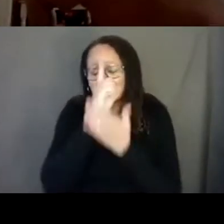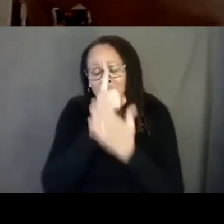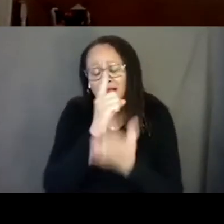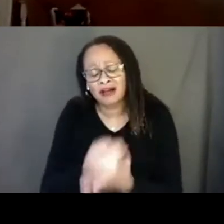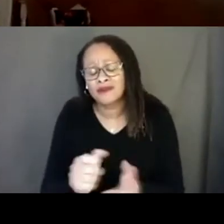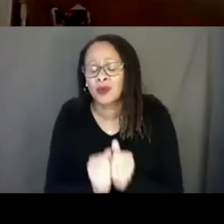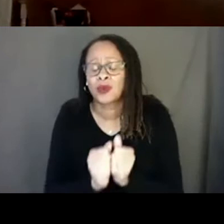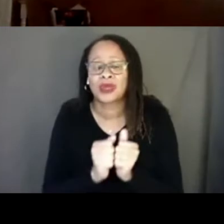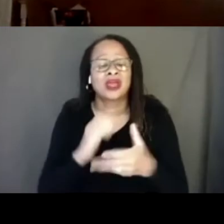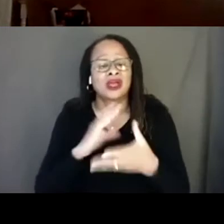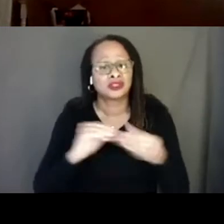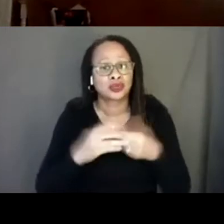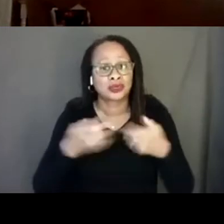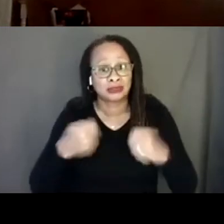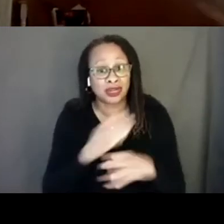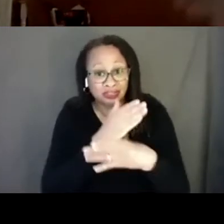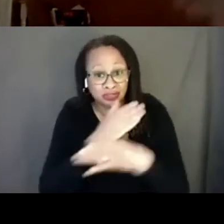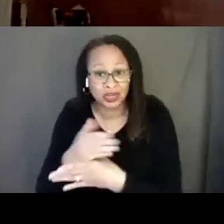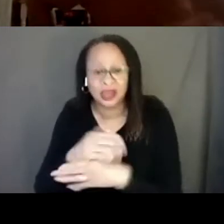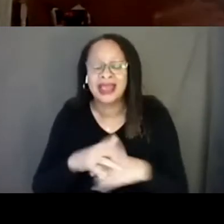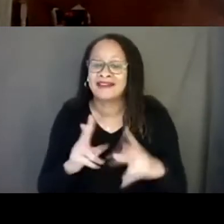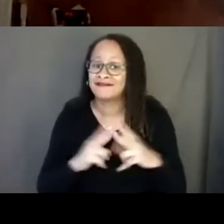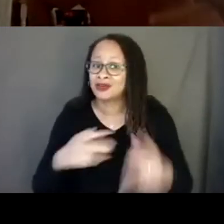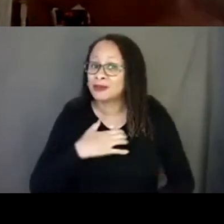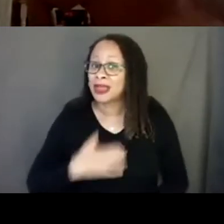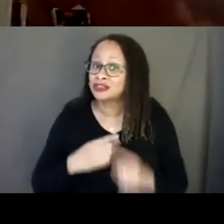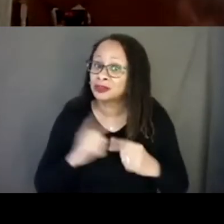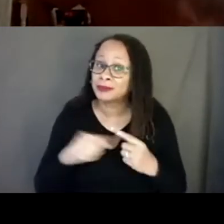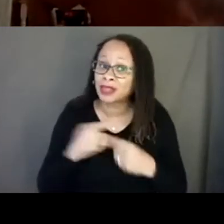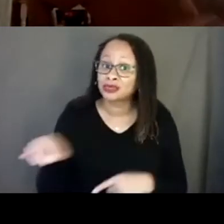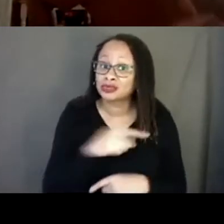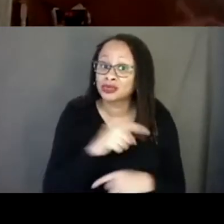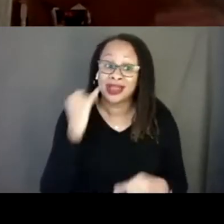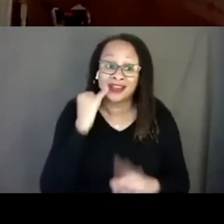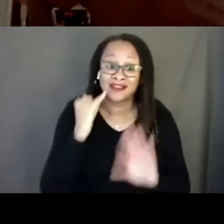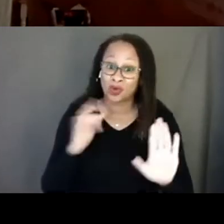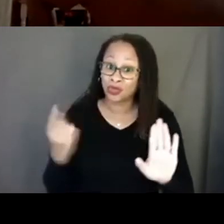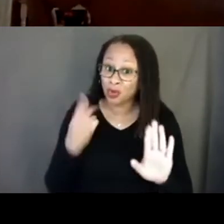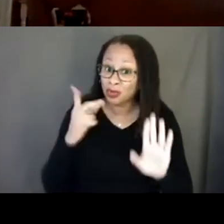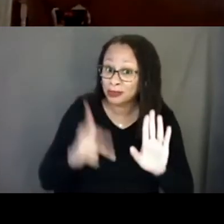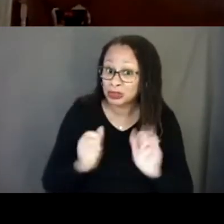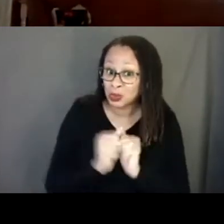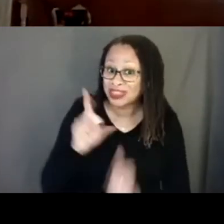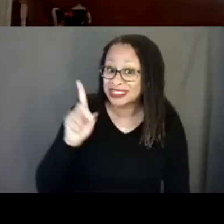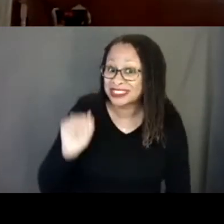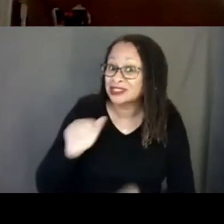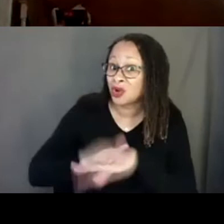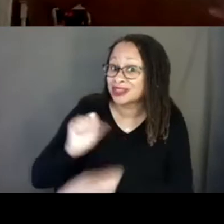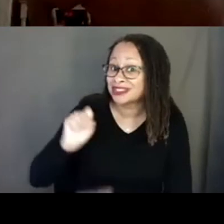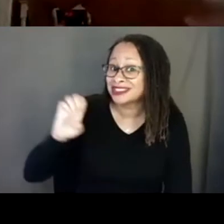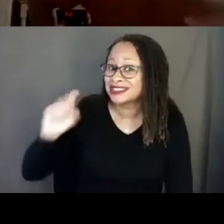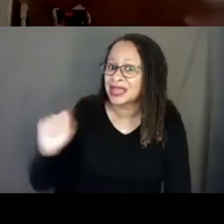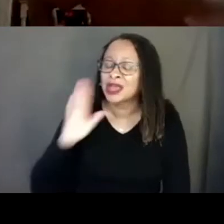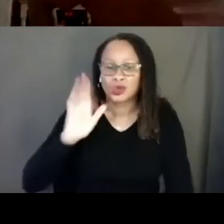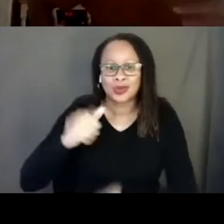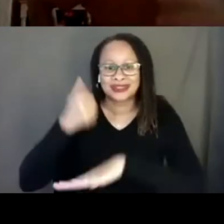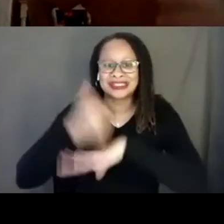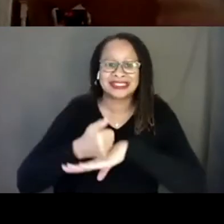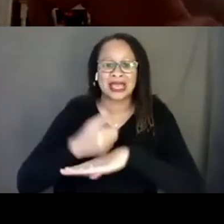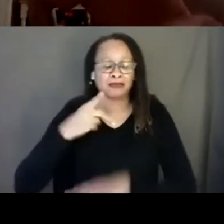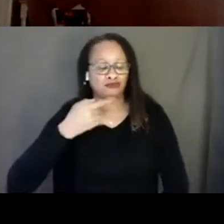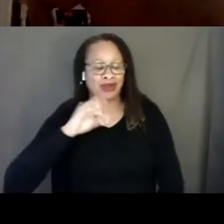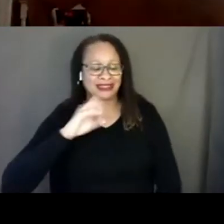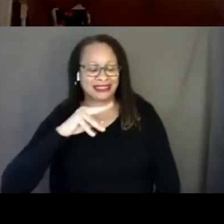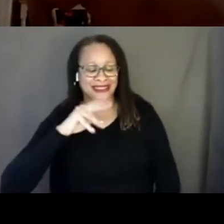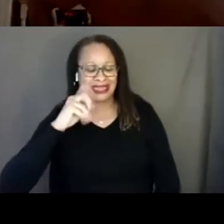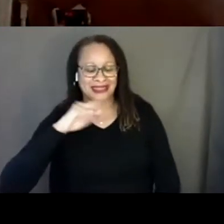I'm extremely passionate about them. And even if you're the only person with a disability on set, you will set precedent because people will